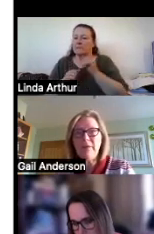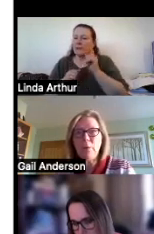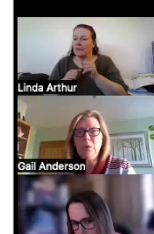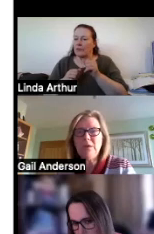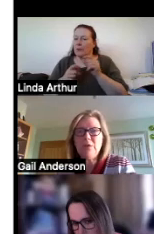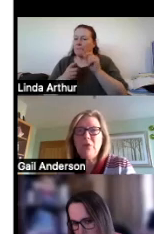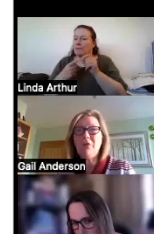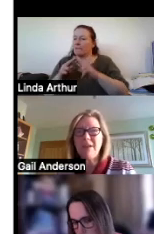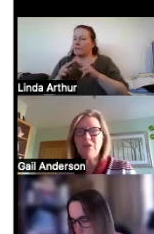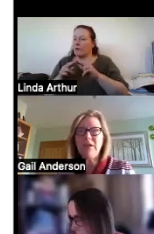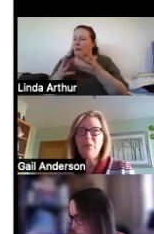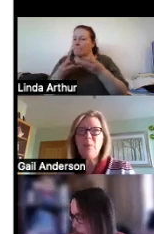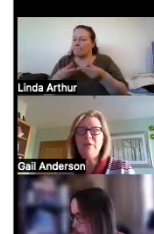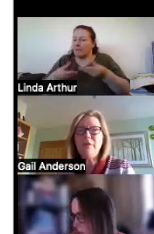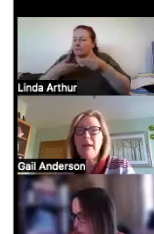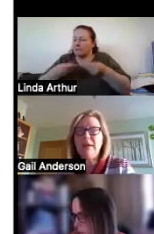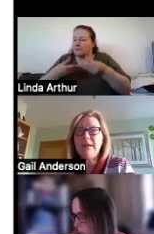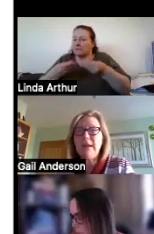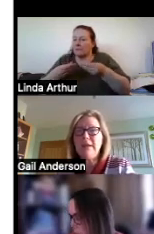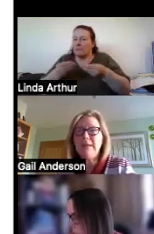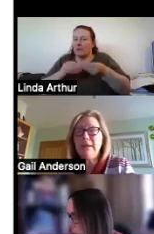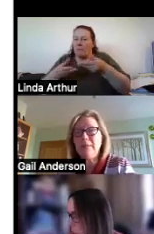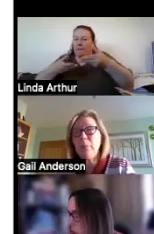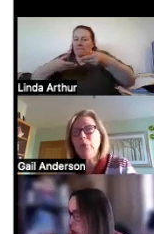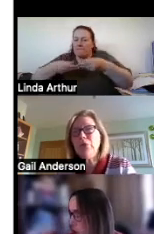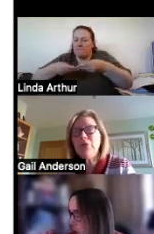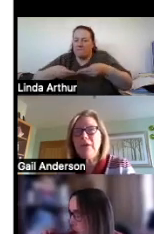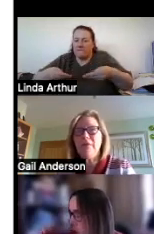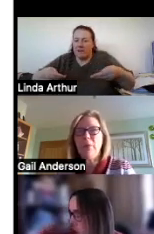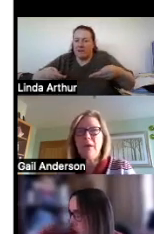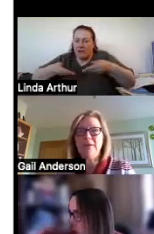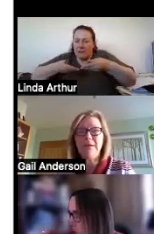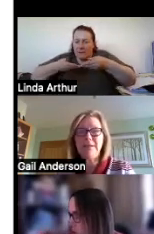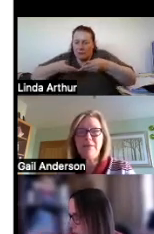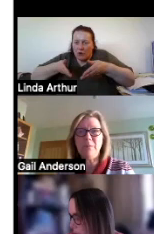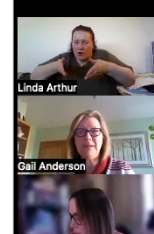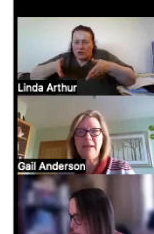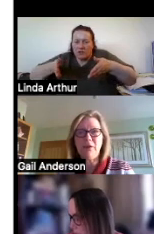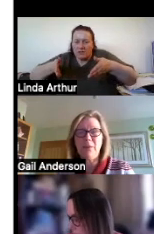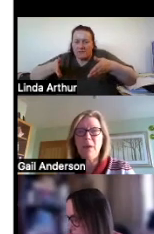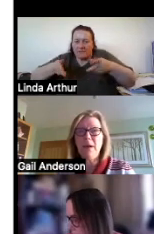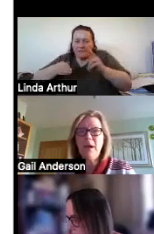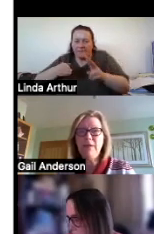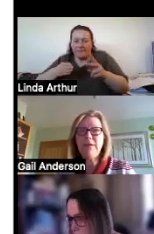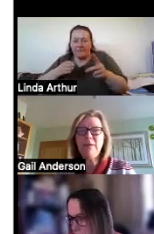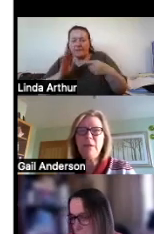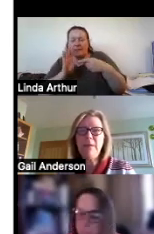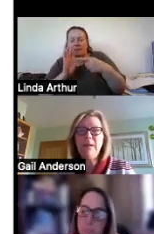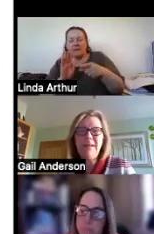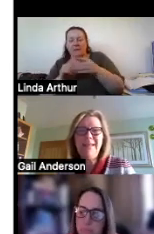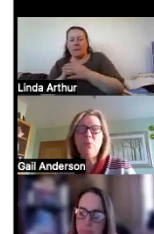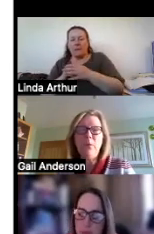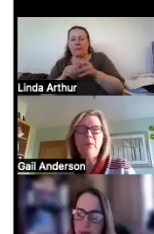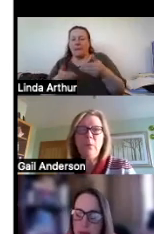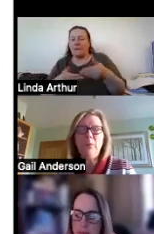pelvic floor muscles will gradually be flattened and pushed out of the way, as you can see from the diagram. And this is the baby